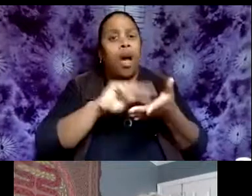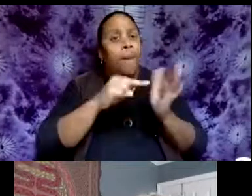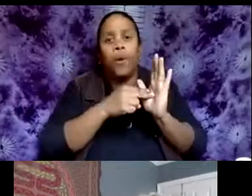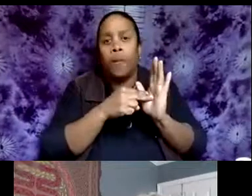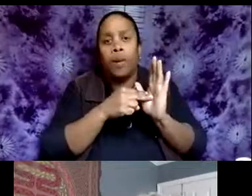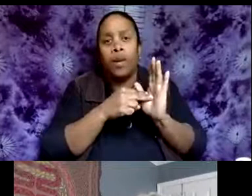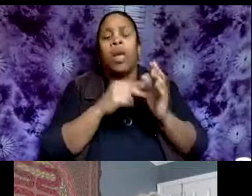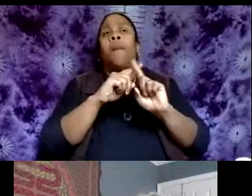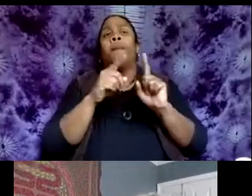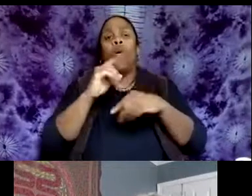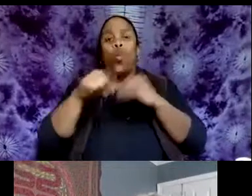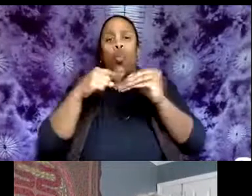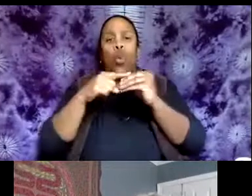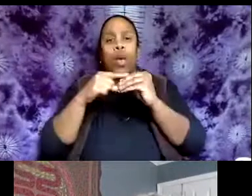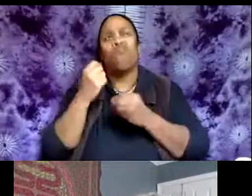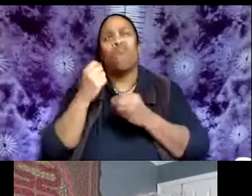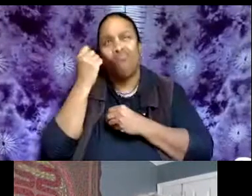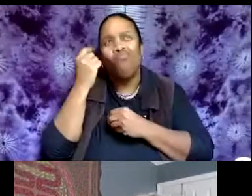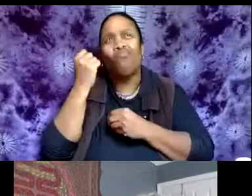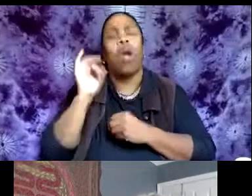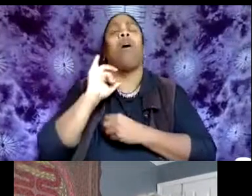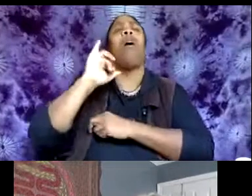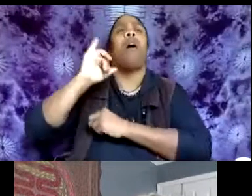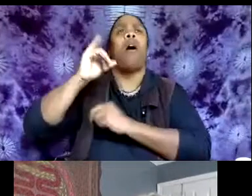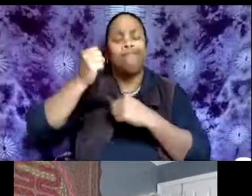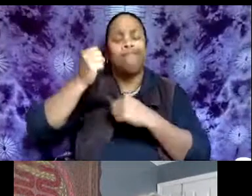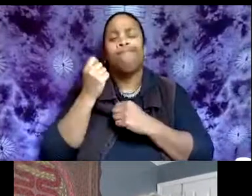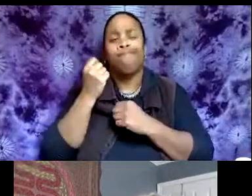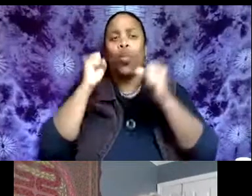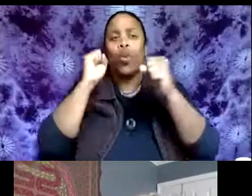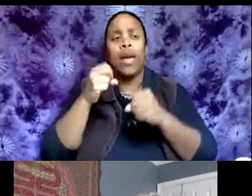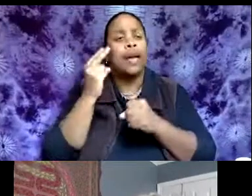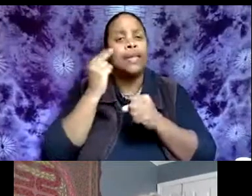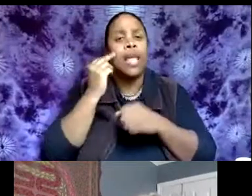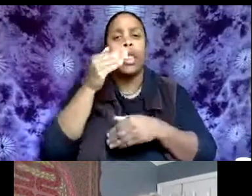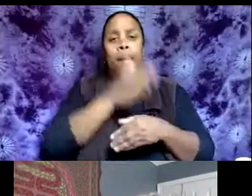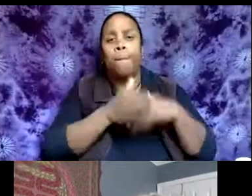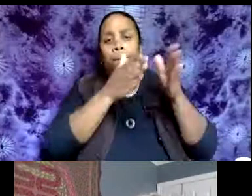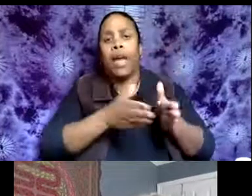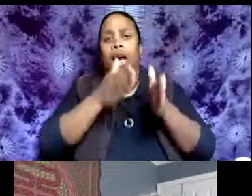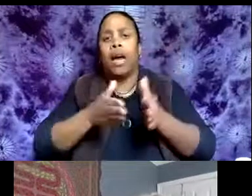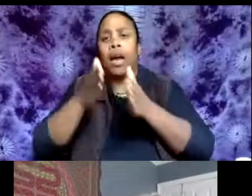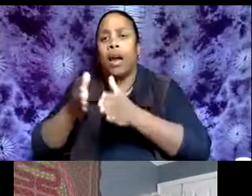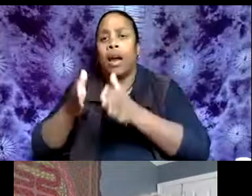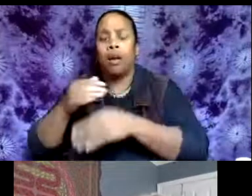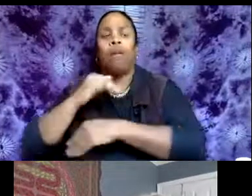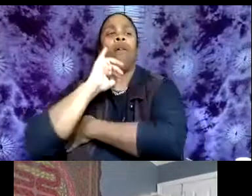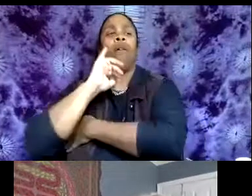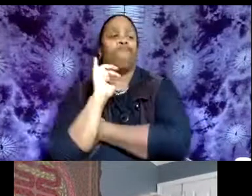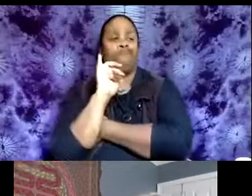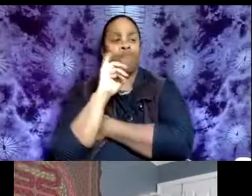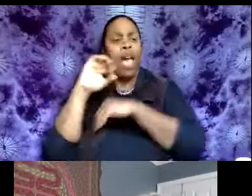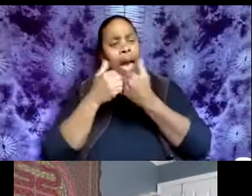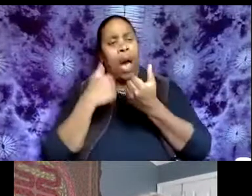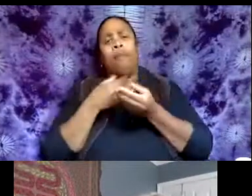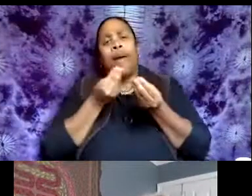what we're dealing with, then we can understand the patterns and we can step back and go, oh, how am I feeding this relationship? So it's